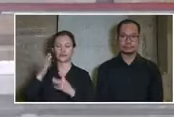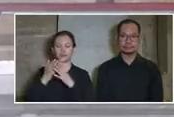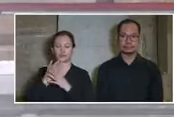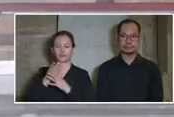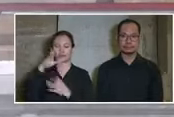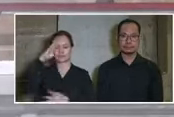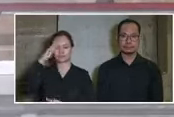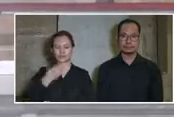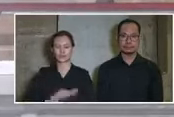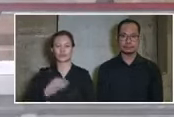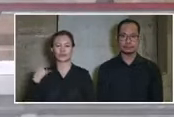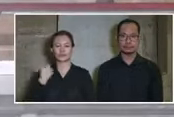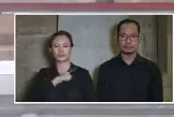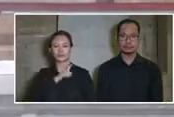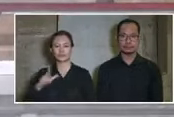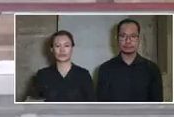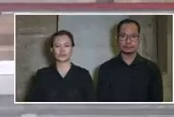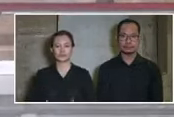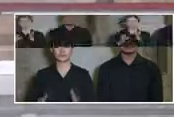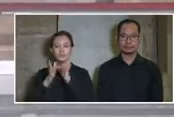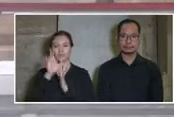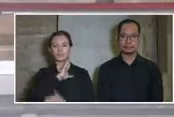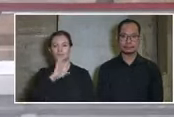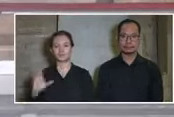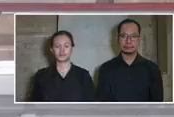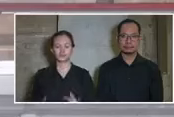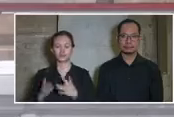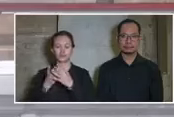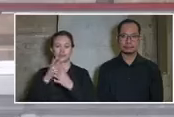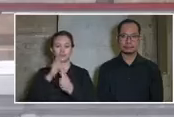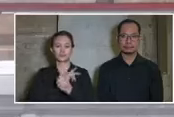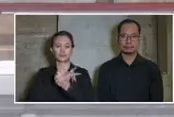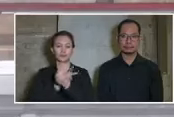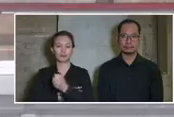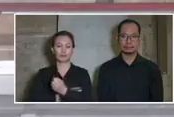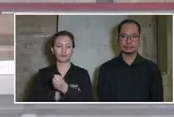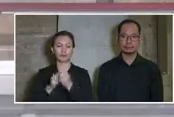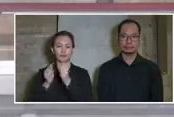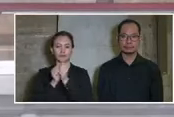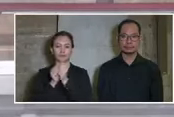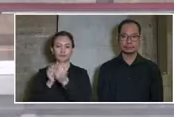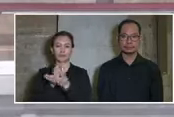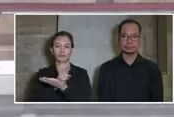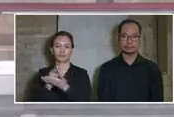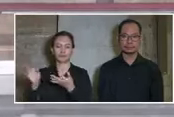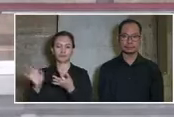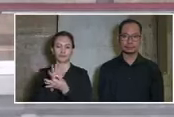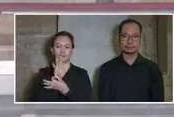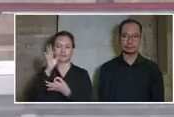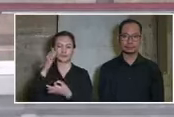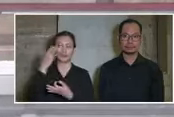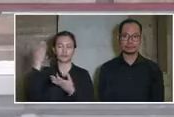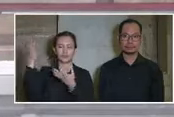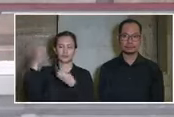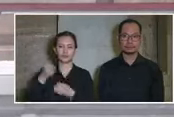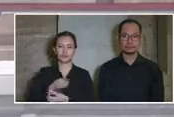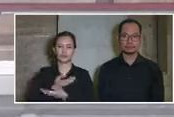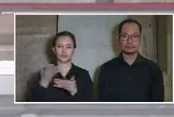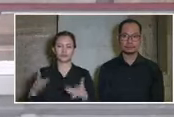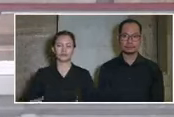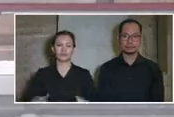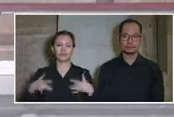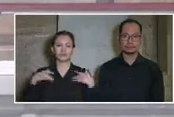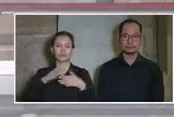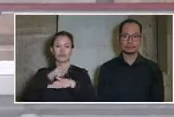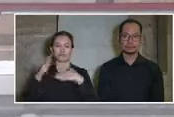Lord Jesus Christ, by the power and working of the Holy Spirit, you give life to all things and